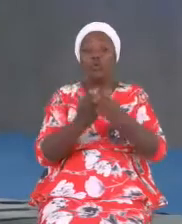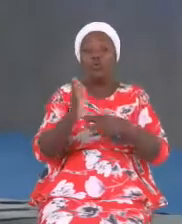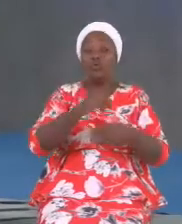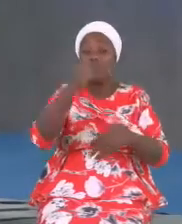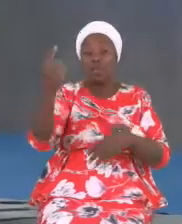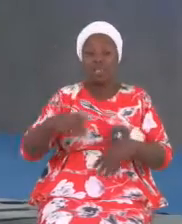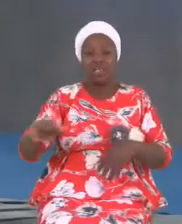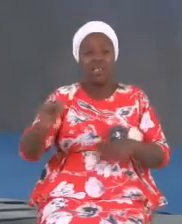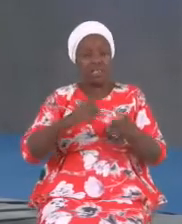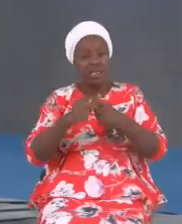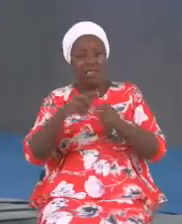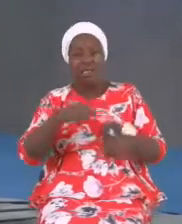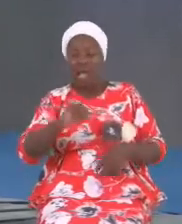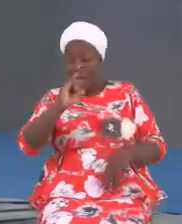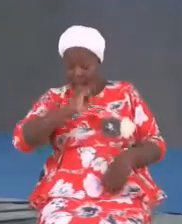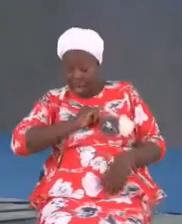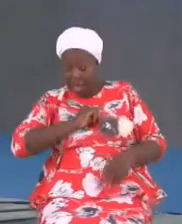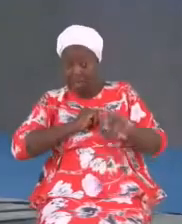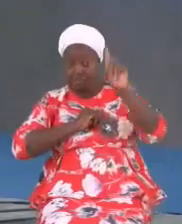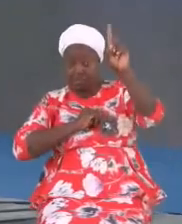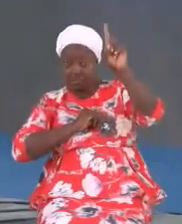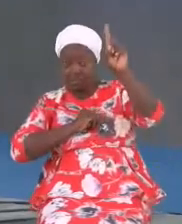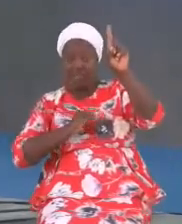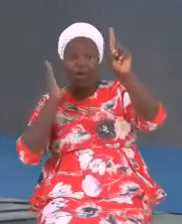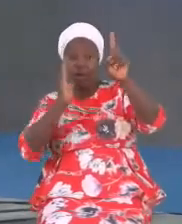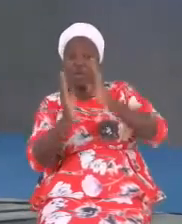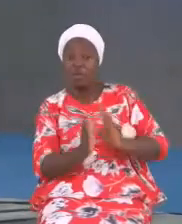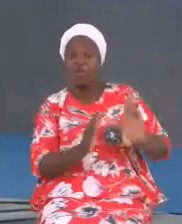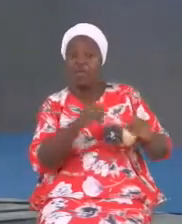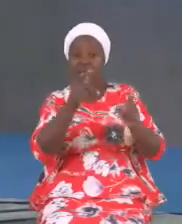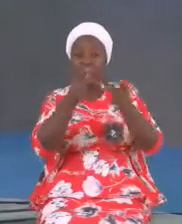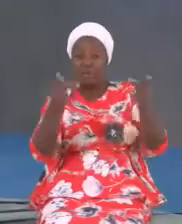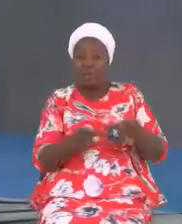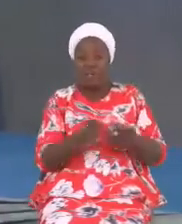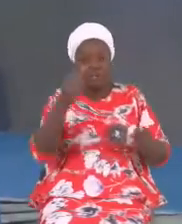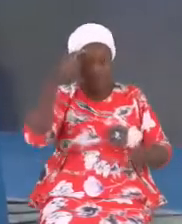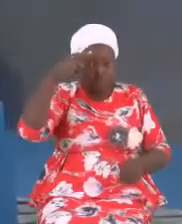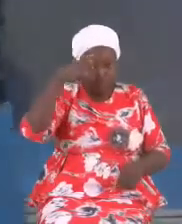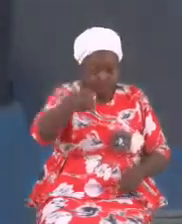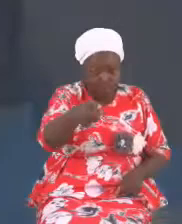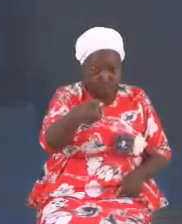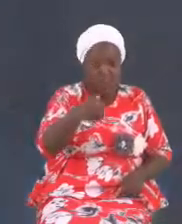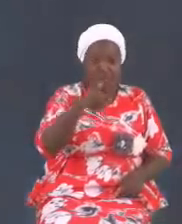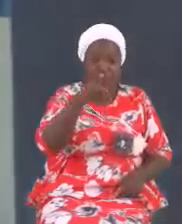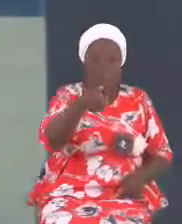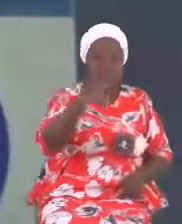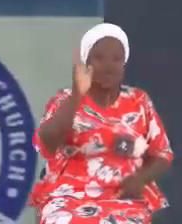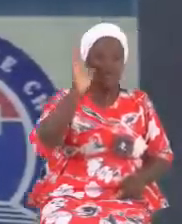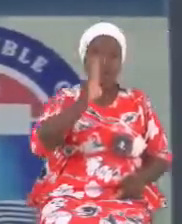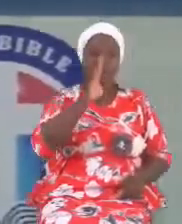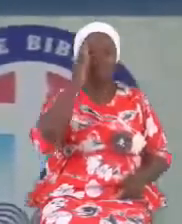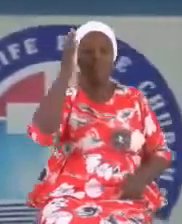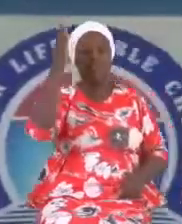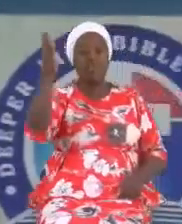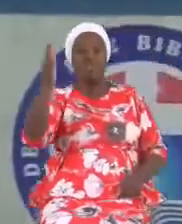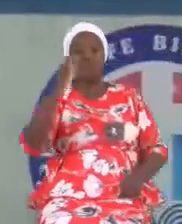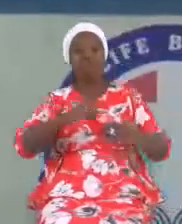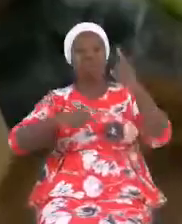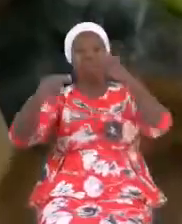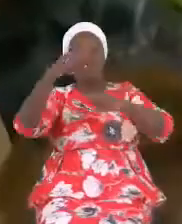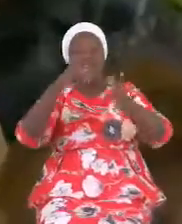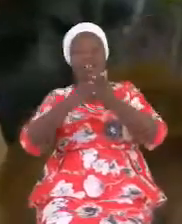will prepare a place for you. You'll be there. I will be